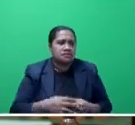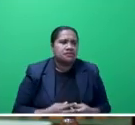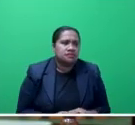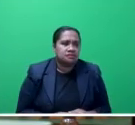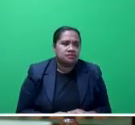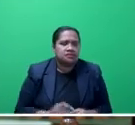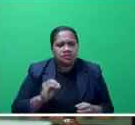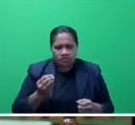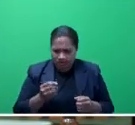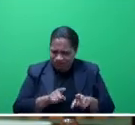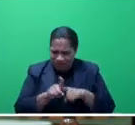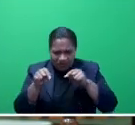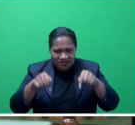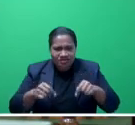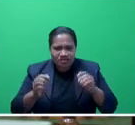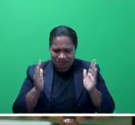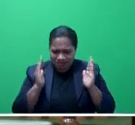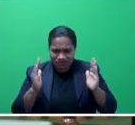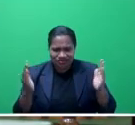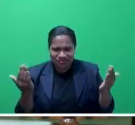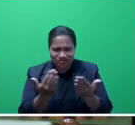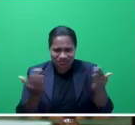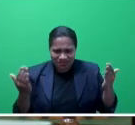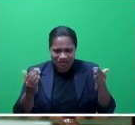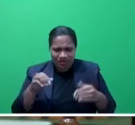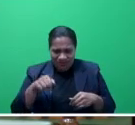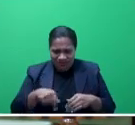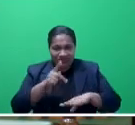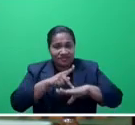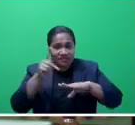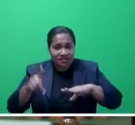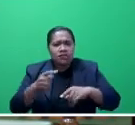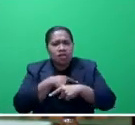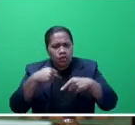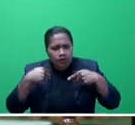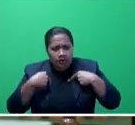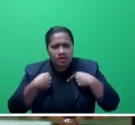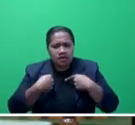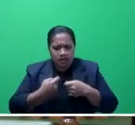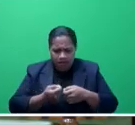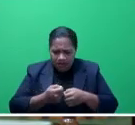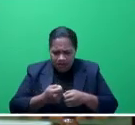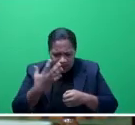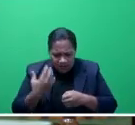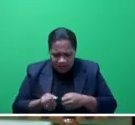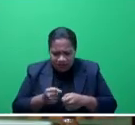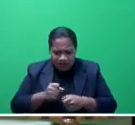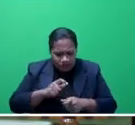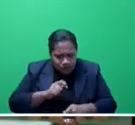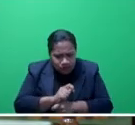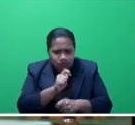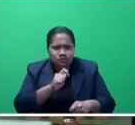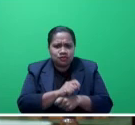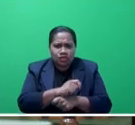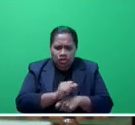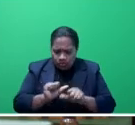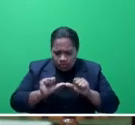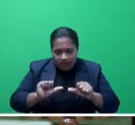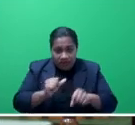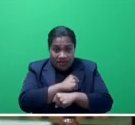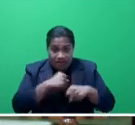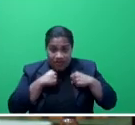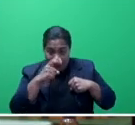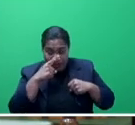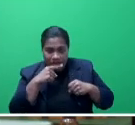august Parliament. We are equipping our frontliners with the tools they need to defend our people's lives and livelihoods against